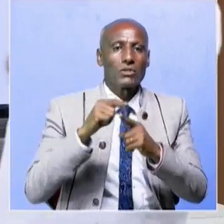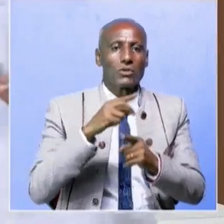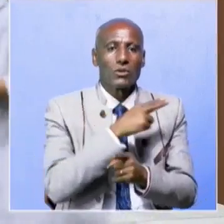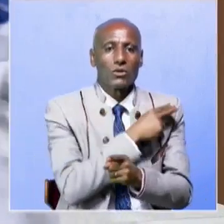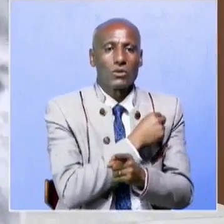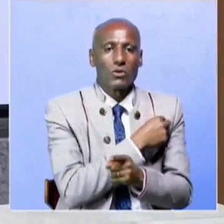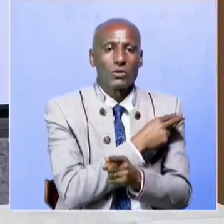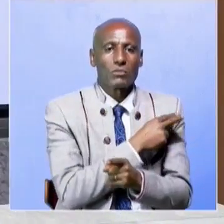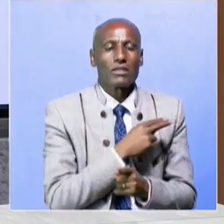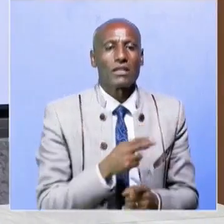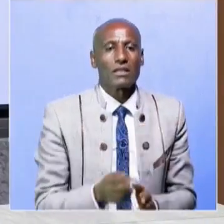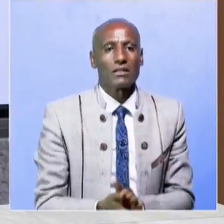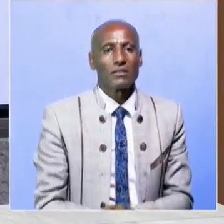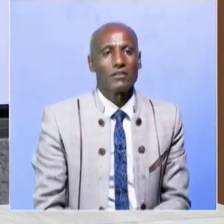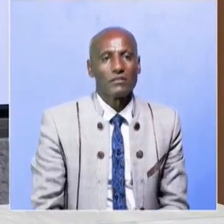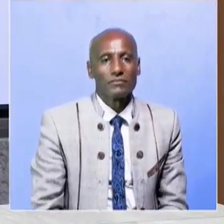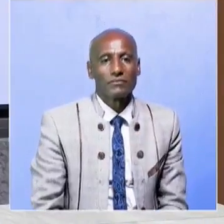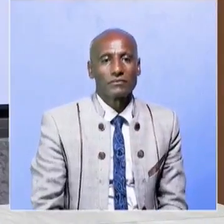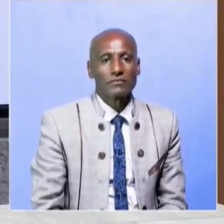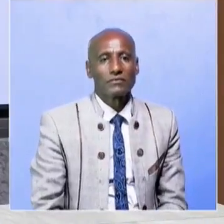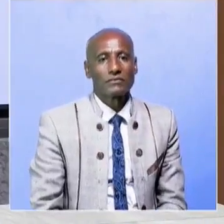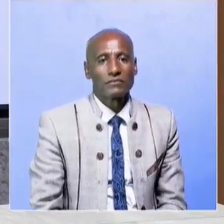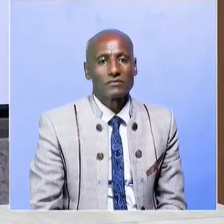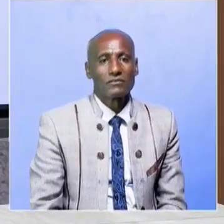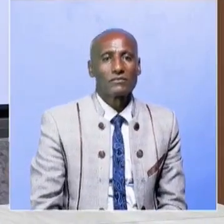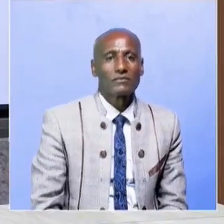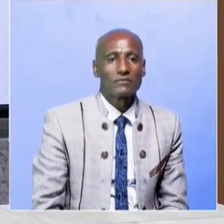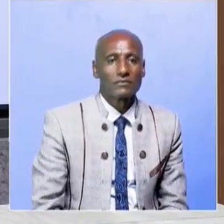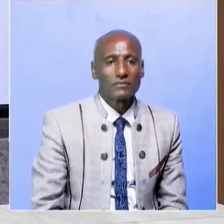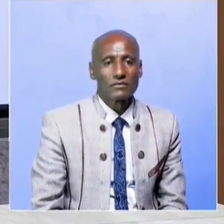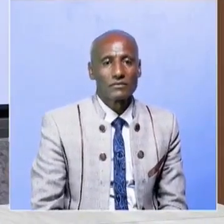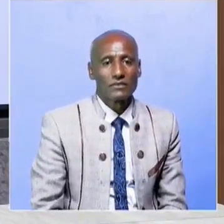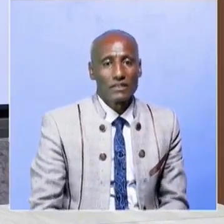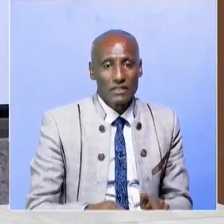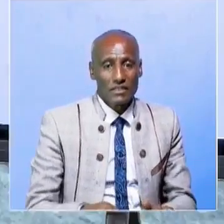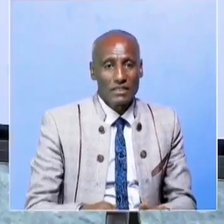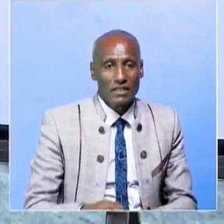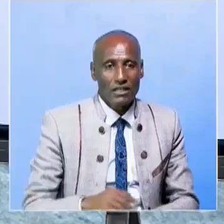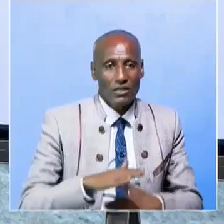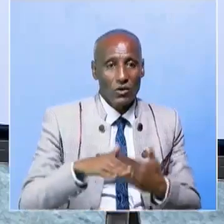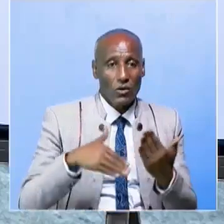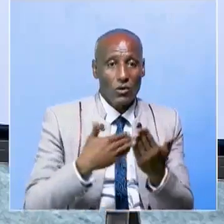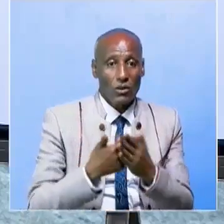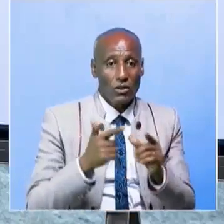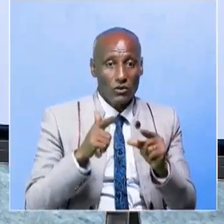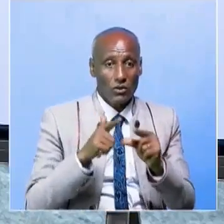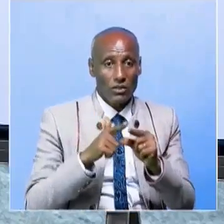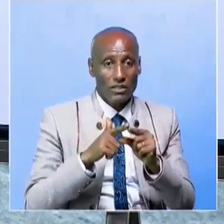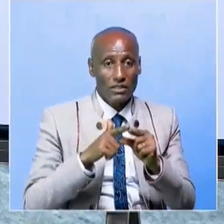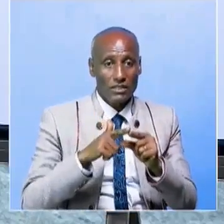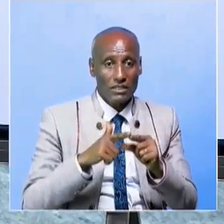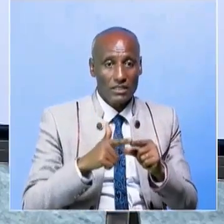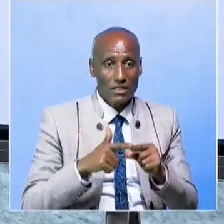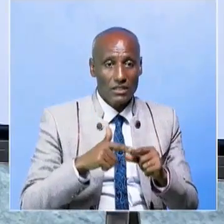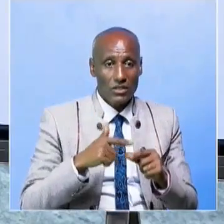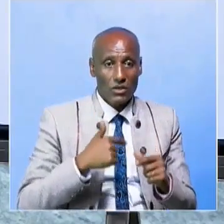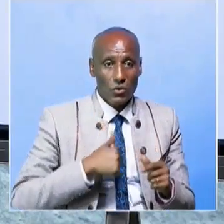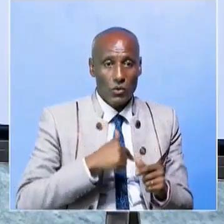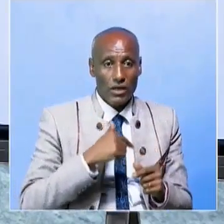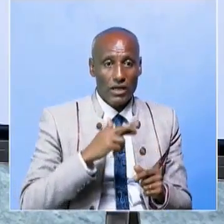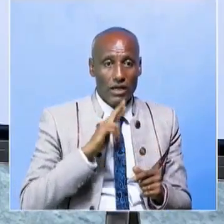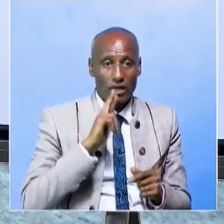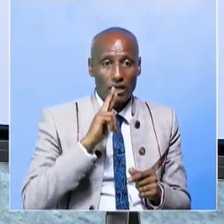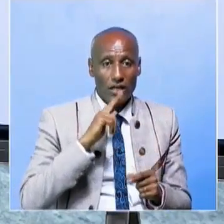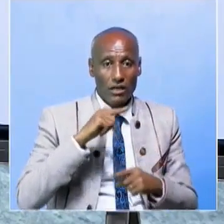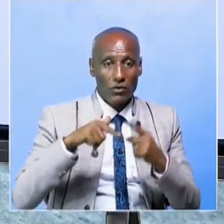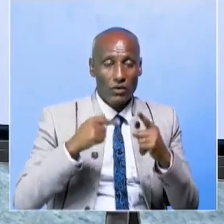something going bad. So these are all the words that we are going to see in this unit, in